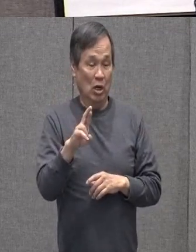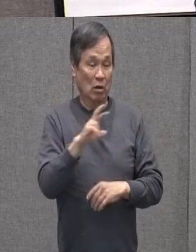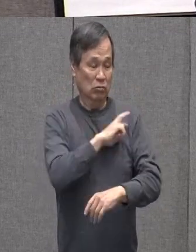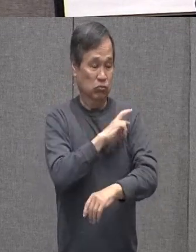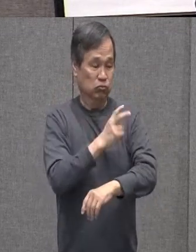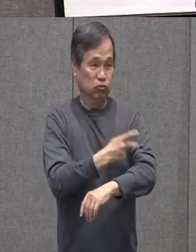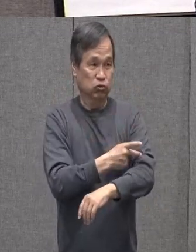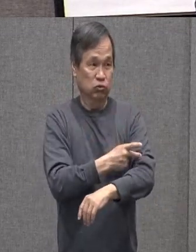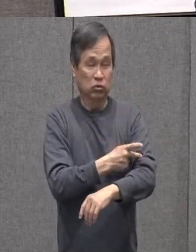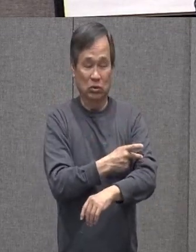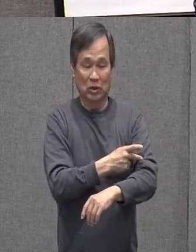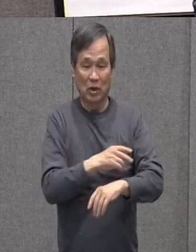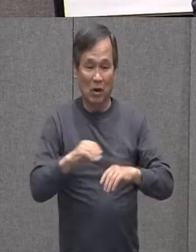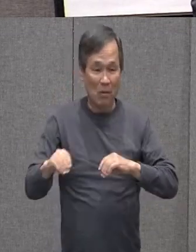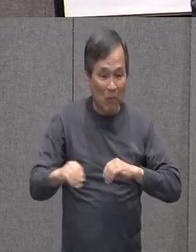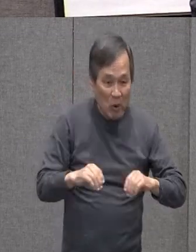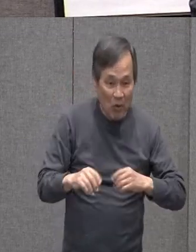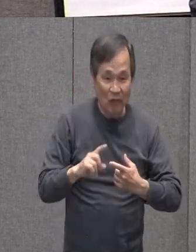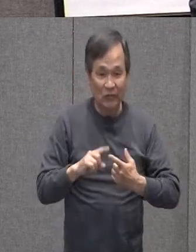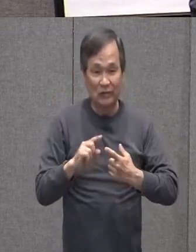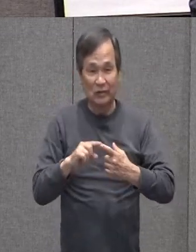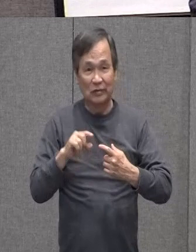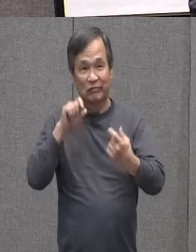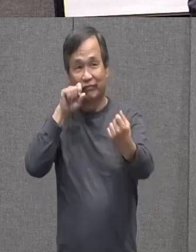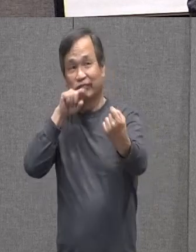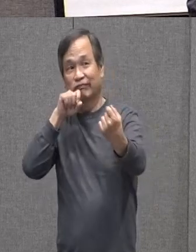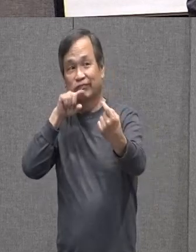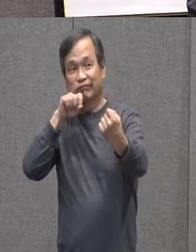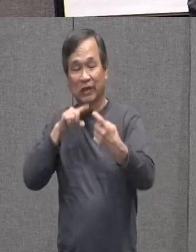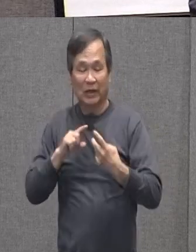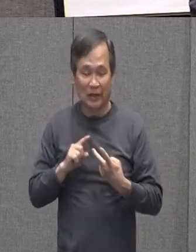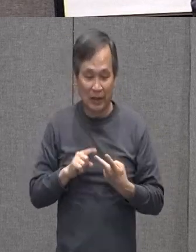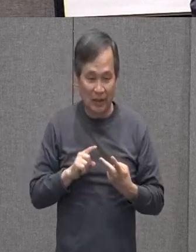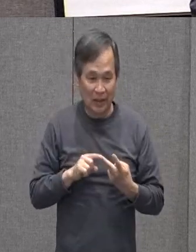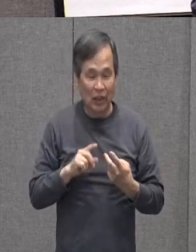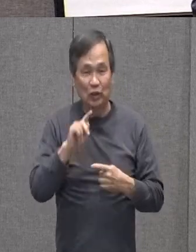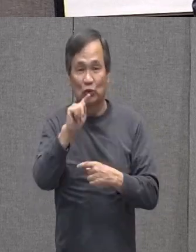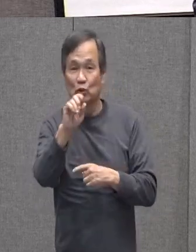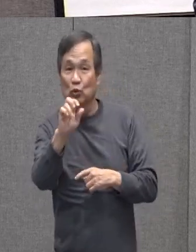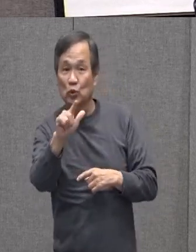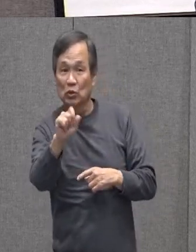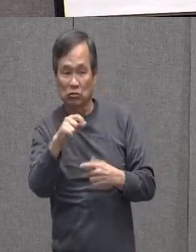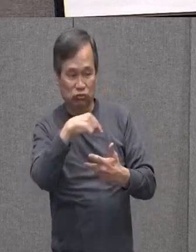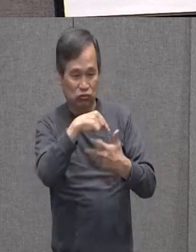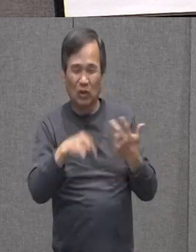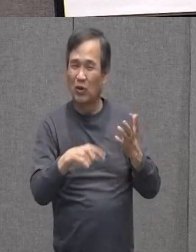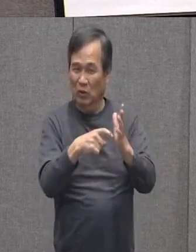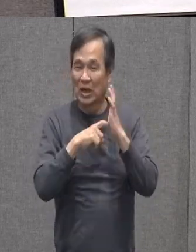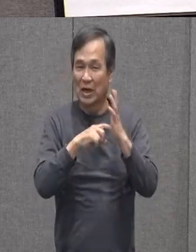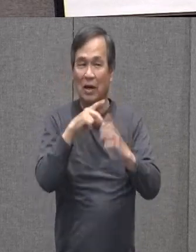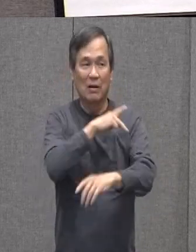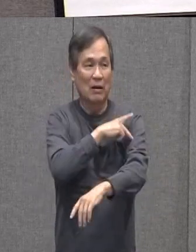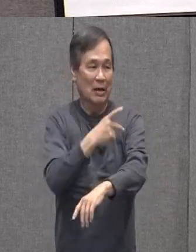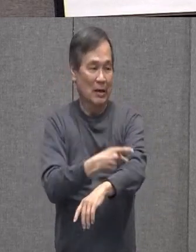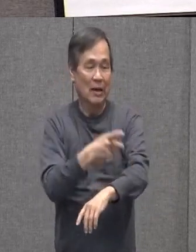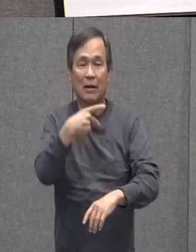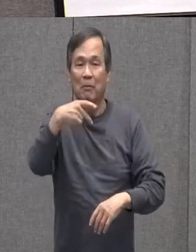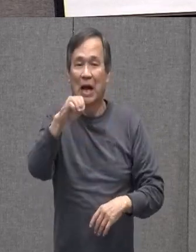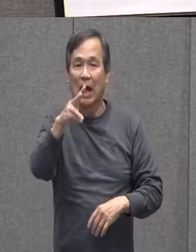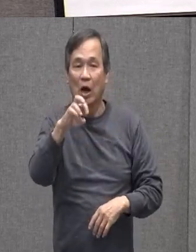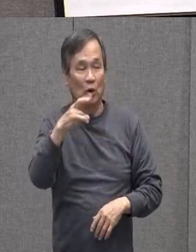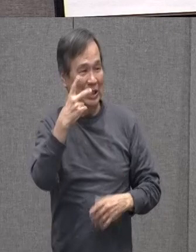to move, to sense, and to use its tools. Oh, good. So if we take a look back at